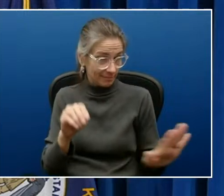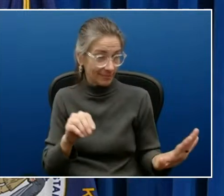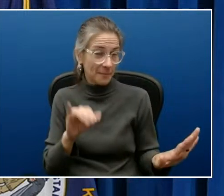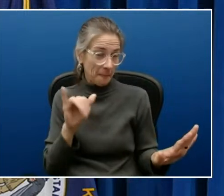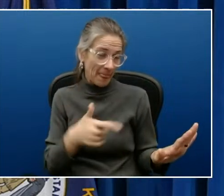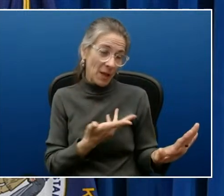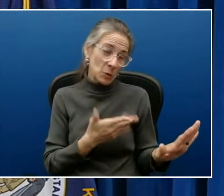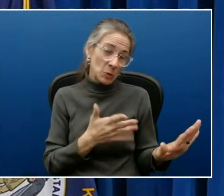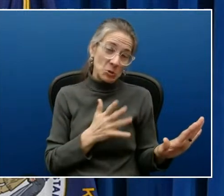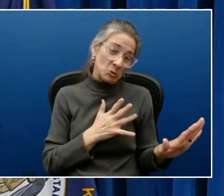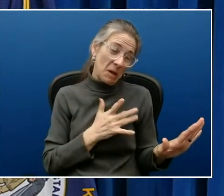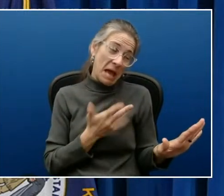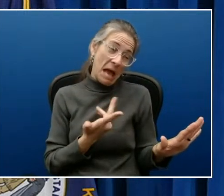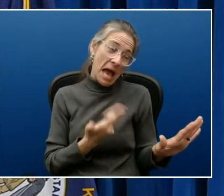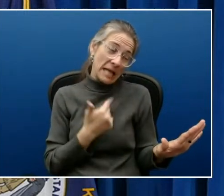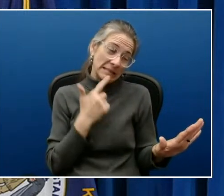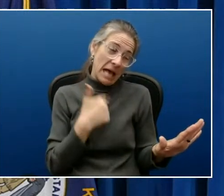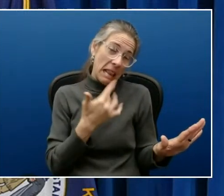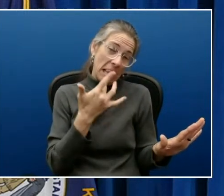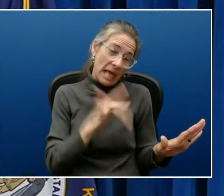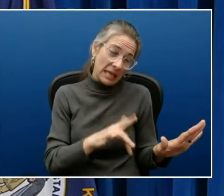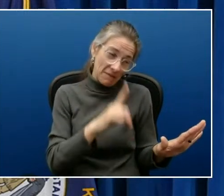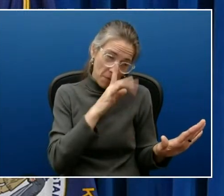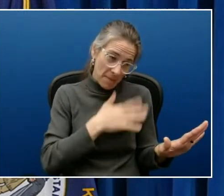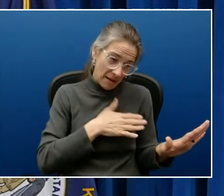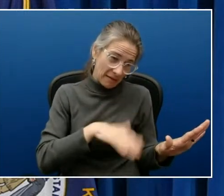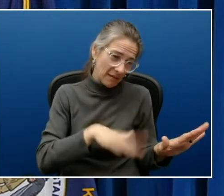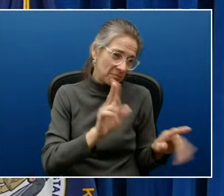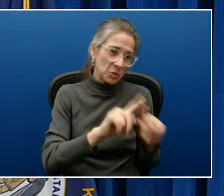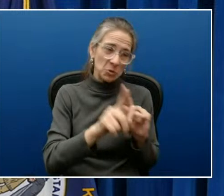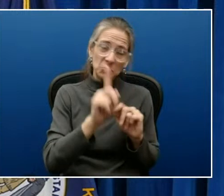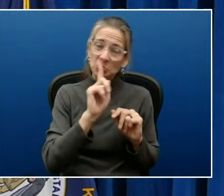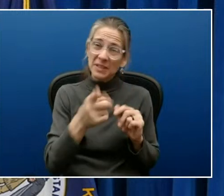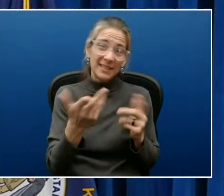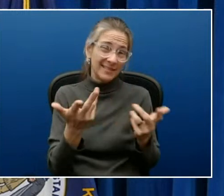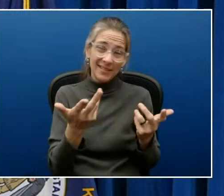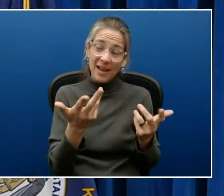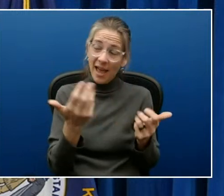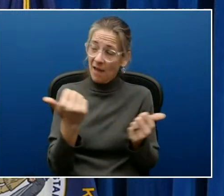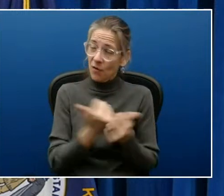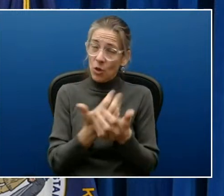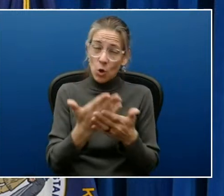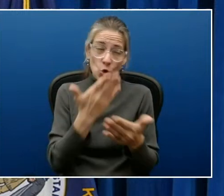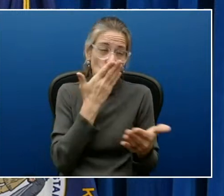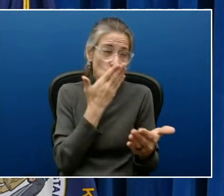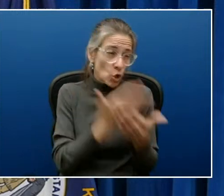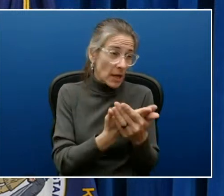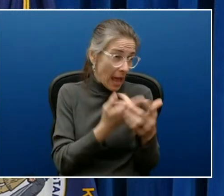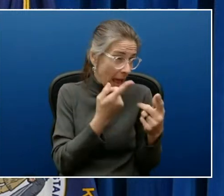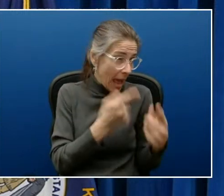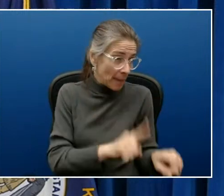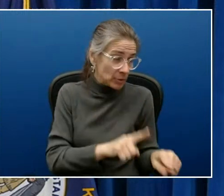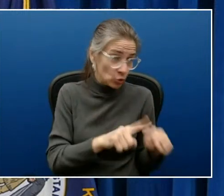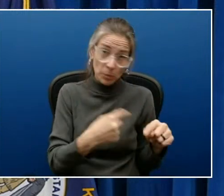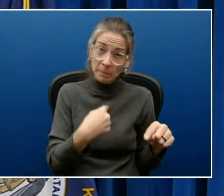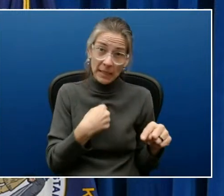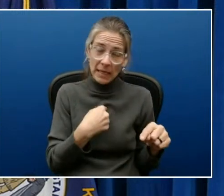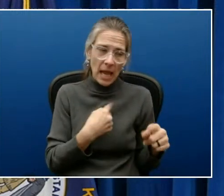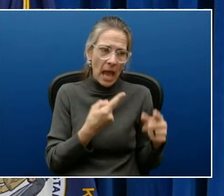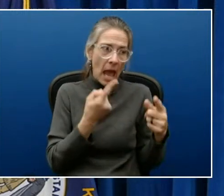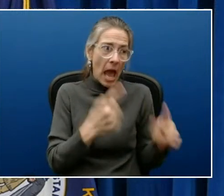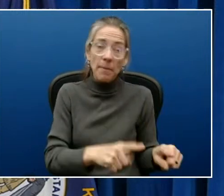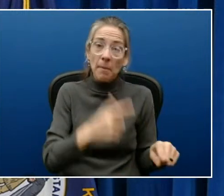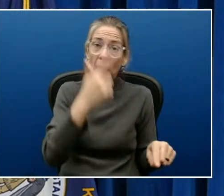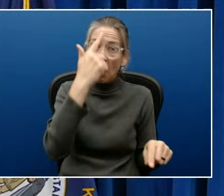been lucky, but for the realization that every good thing that has happened to me has happened through a connection